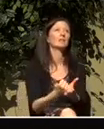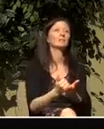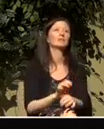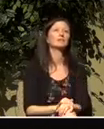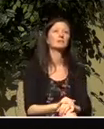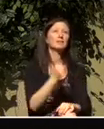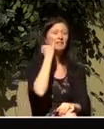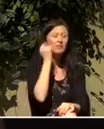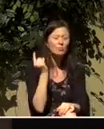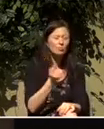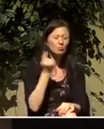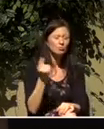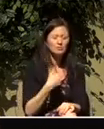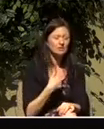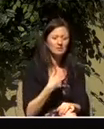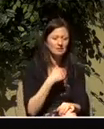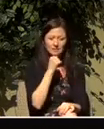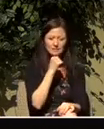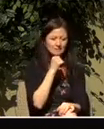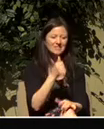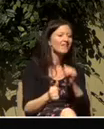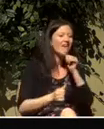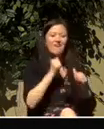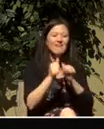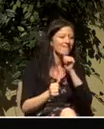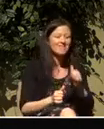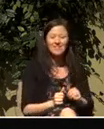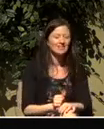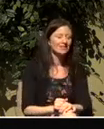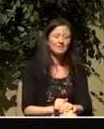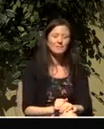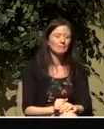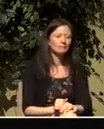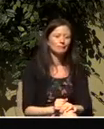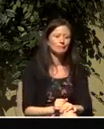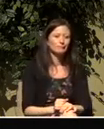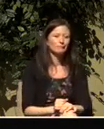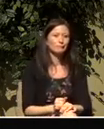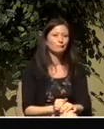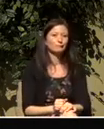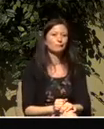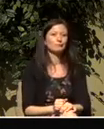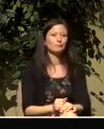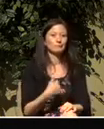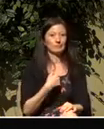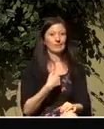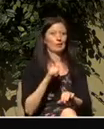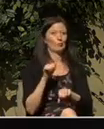denied him. Some rock I am.